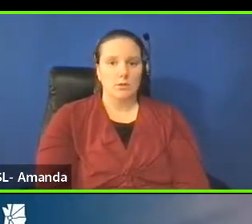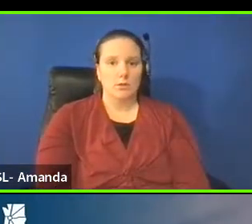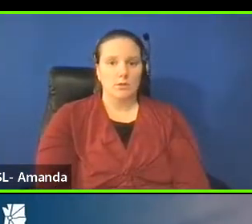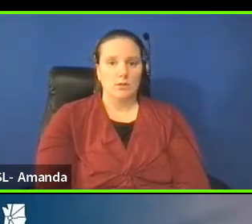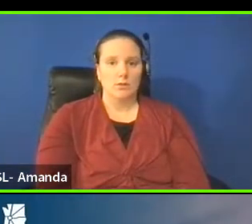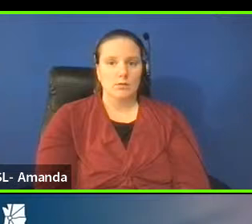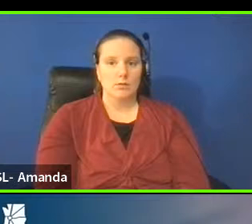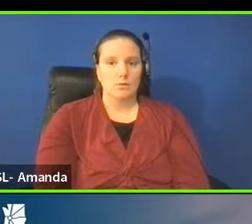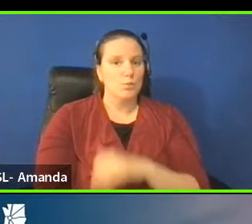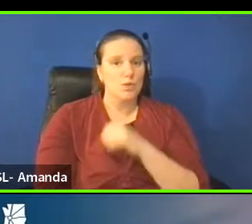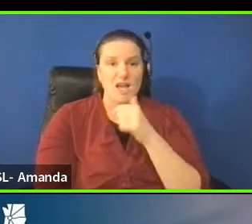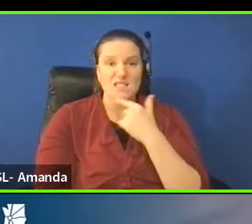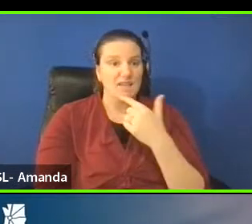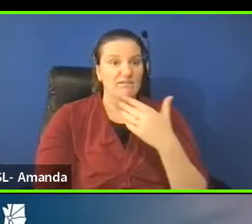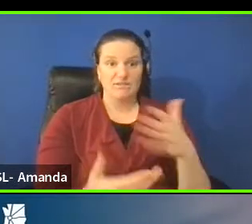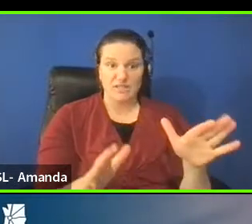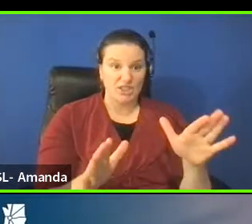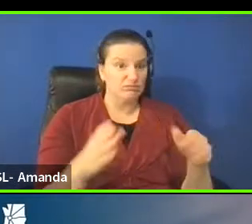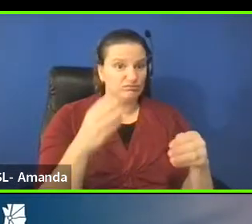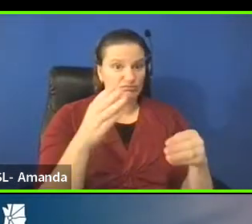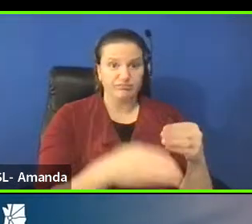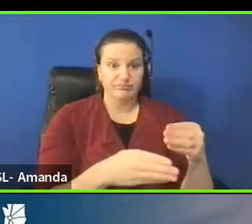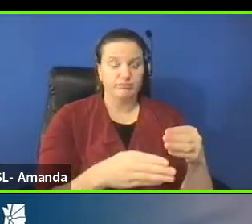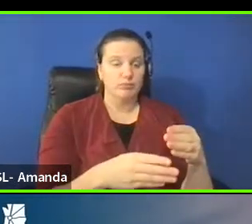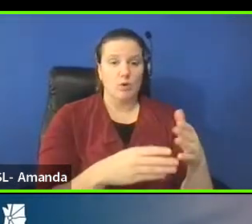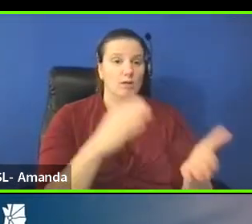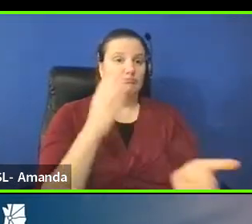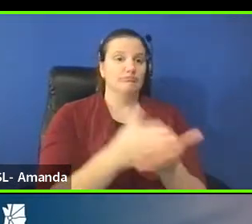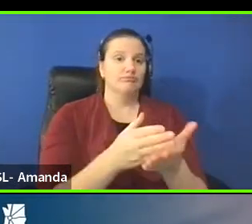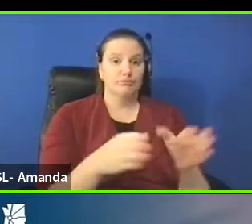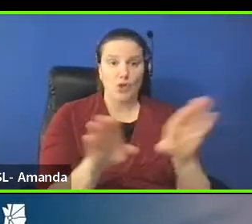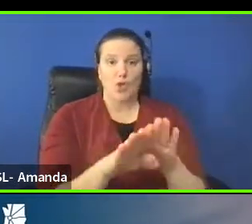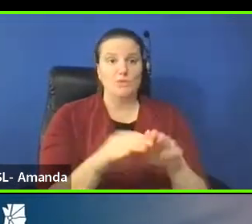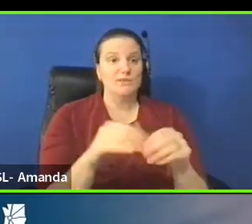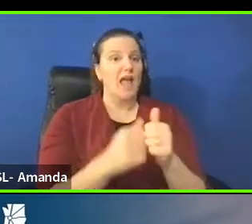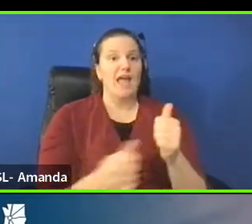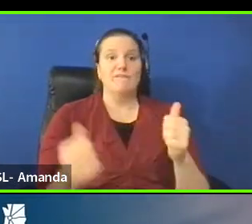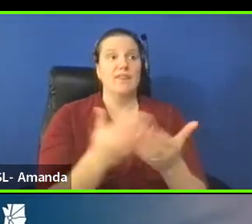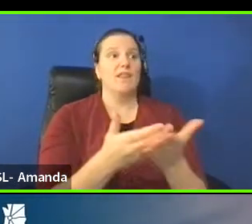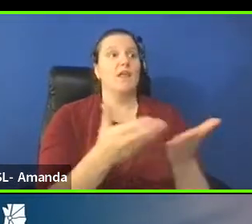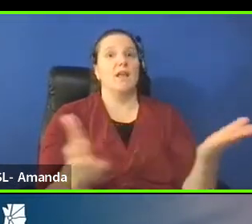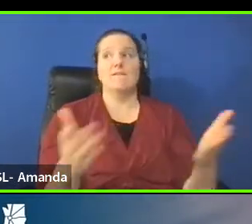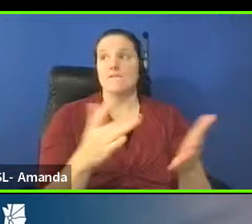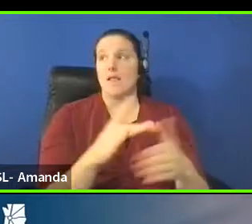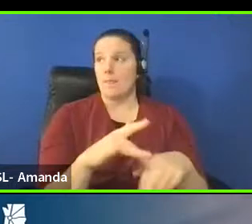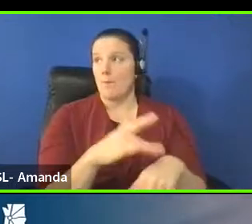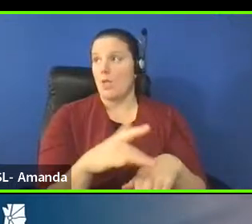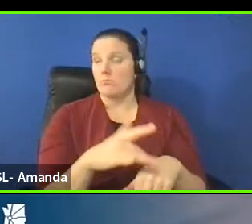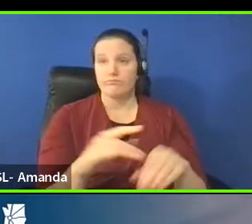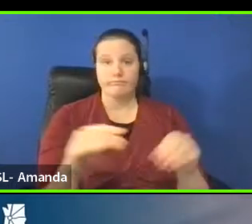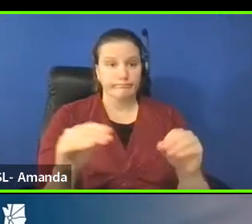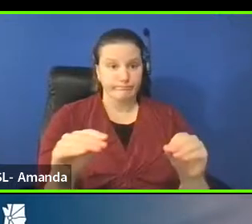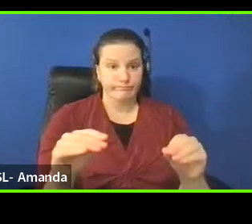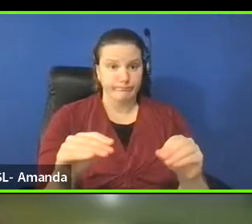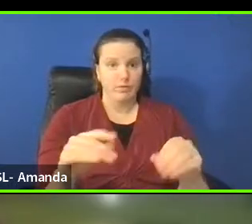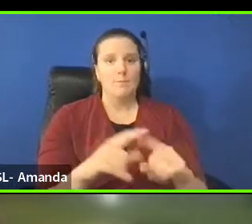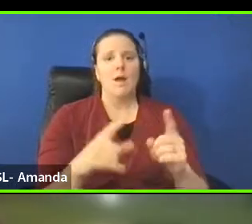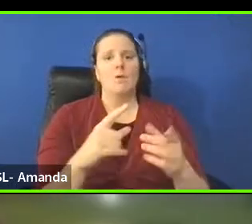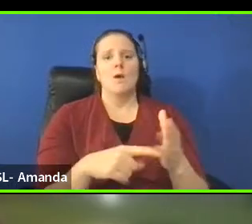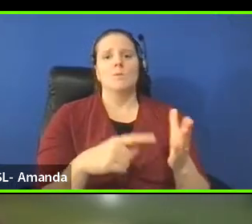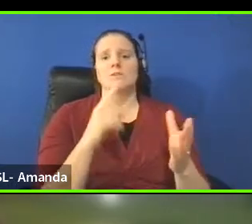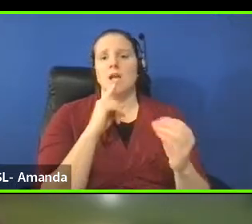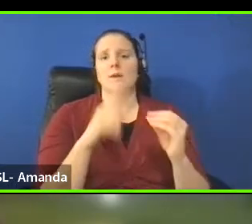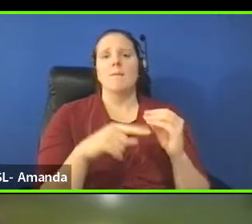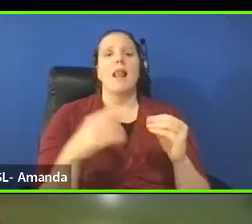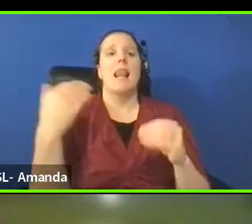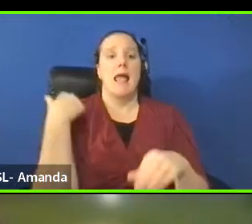this is complete or exhaustive of everything out there, but particularly what we talked about